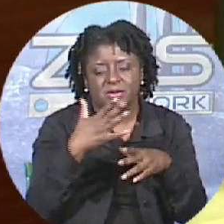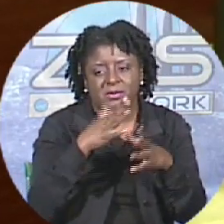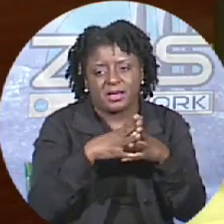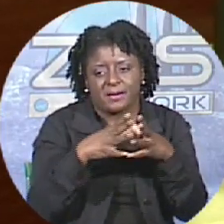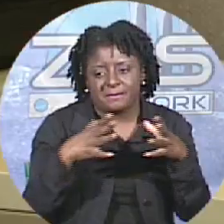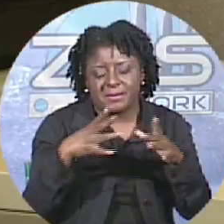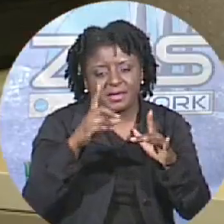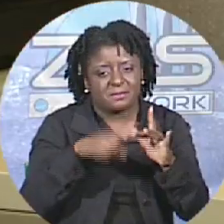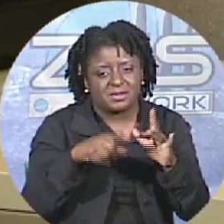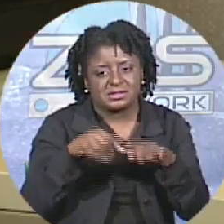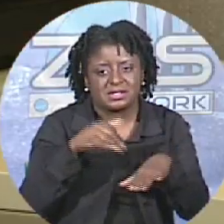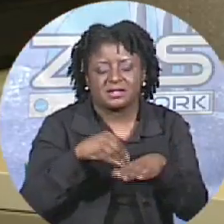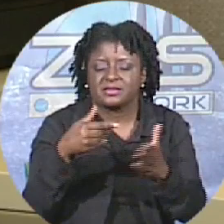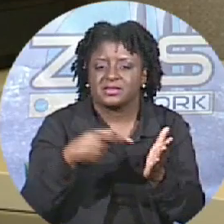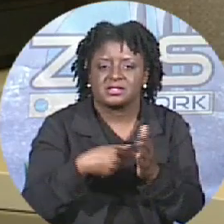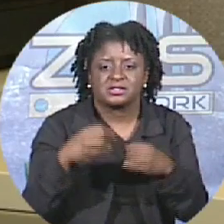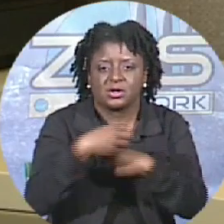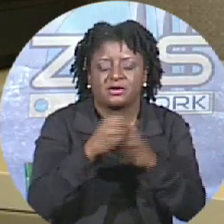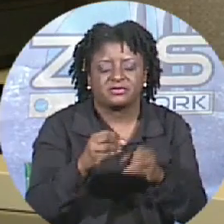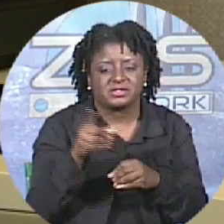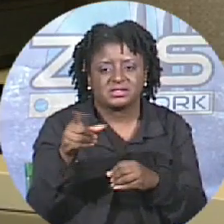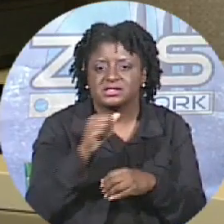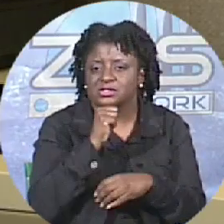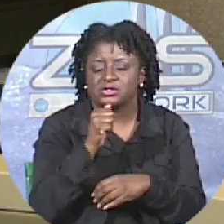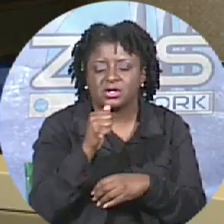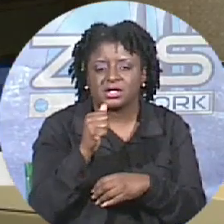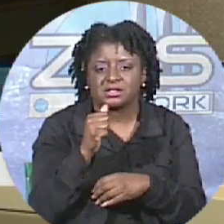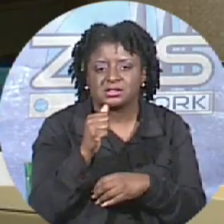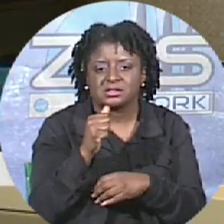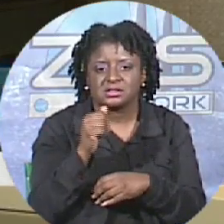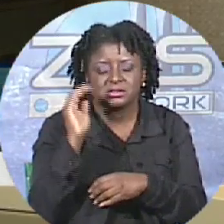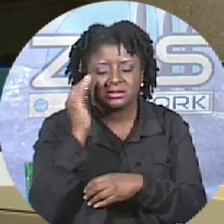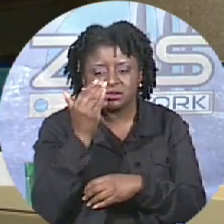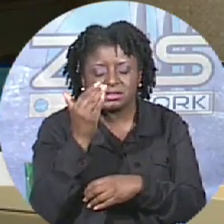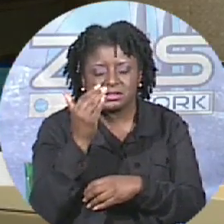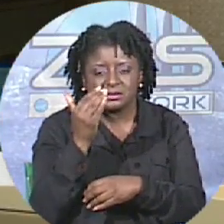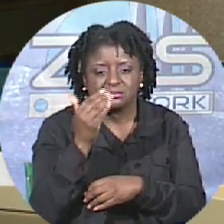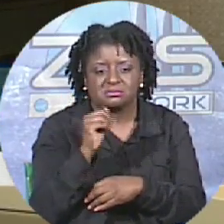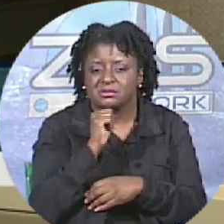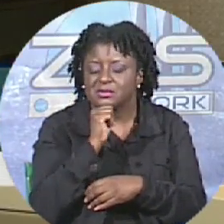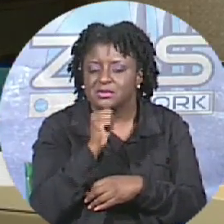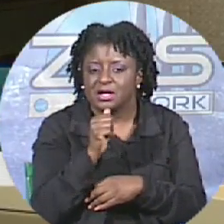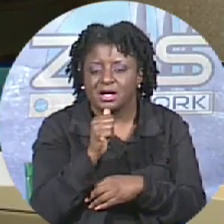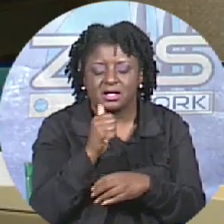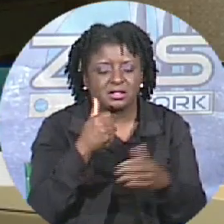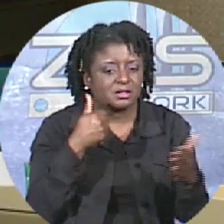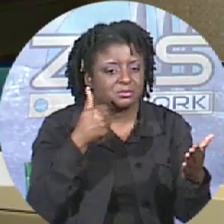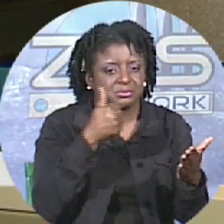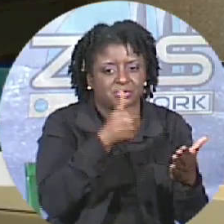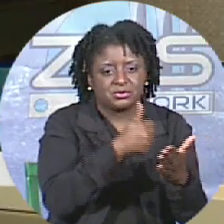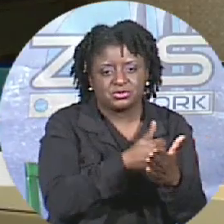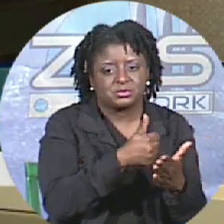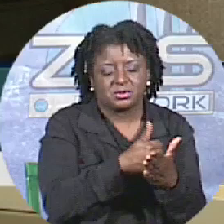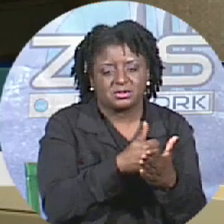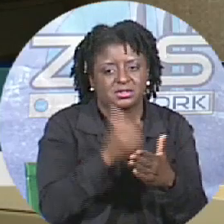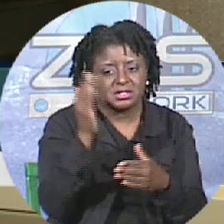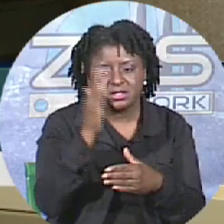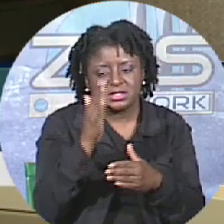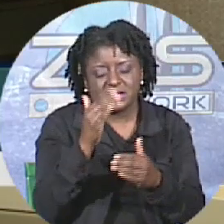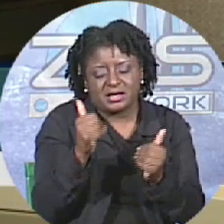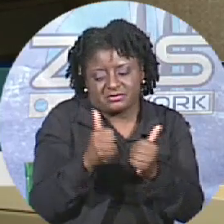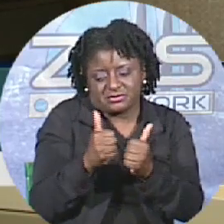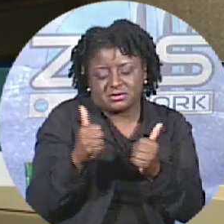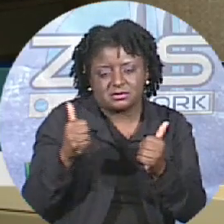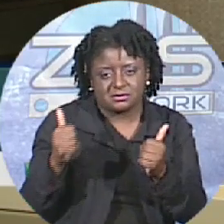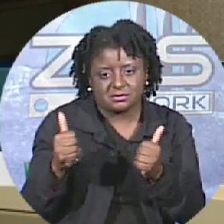this office. He didn't come off as unapproachable. He was never standoffish.